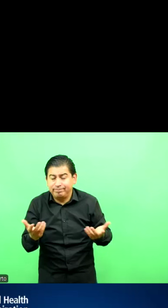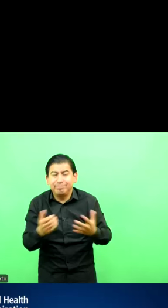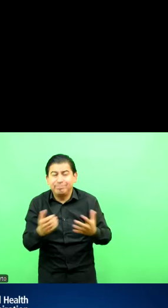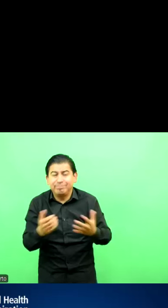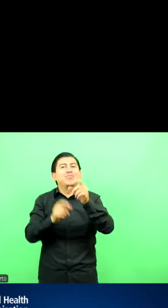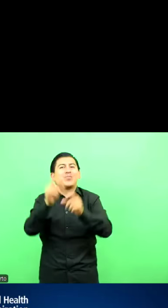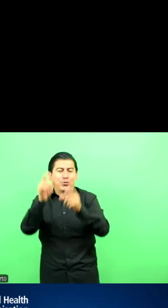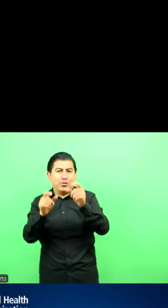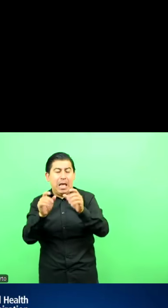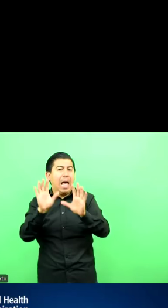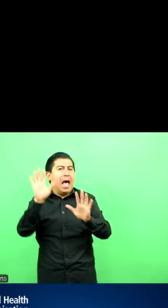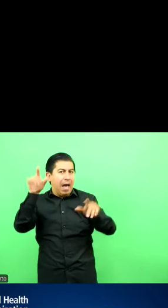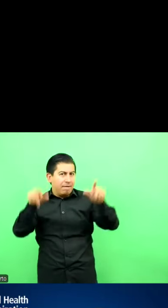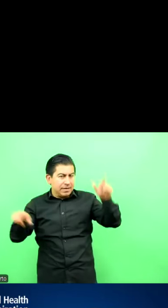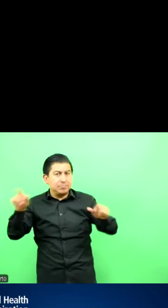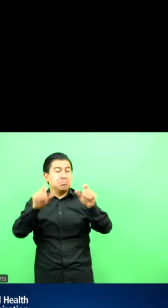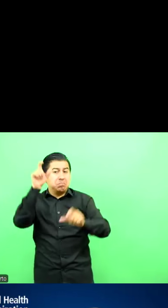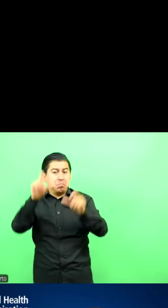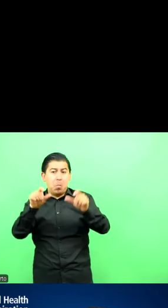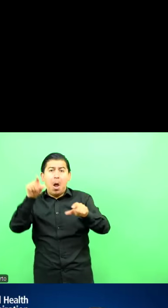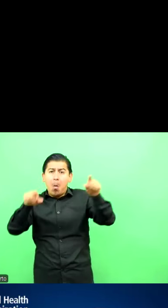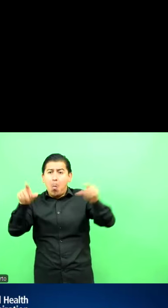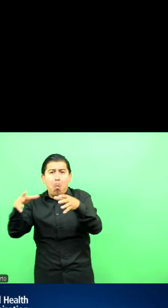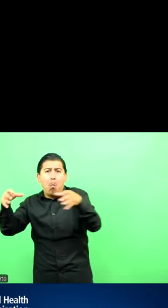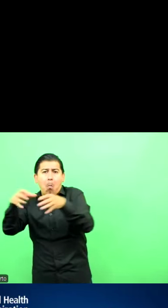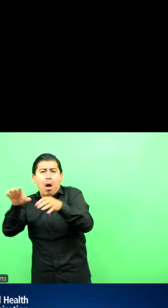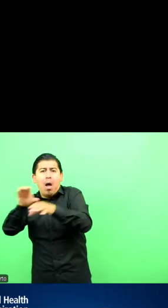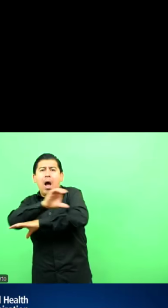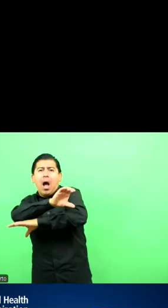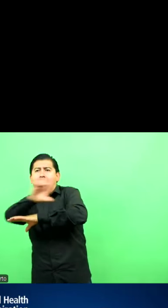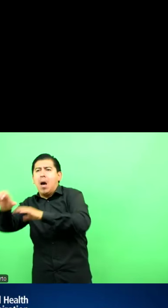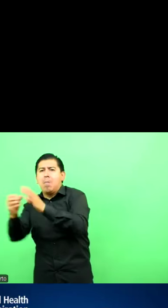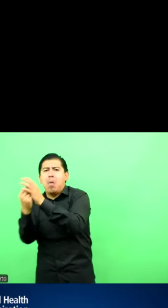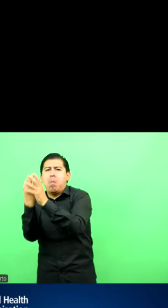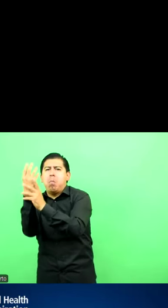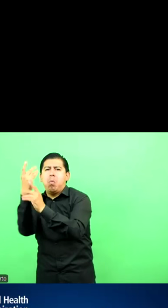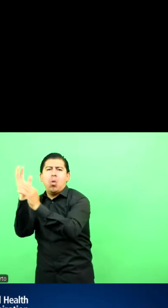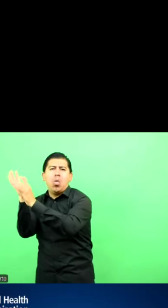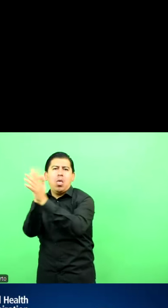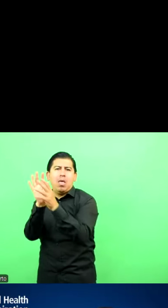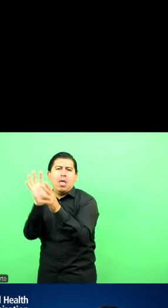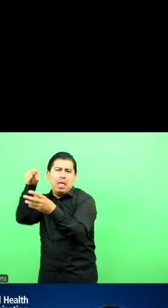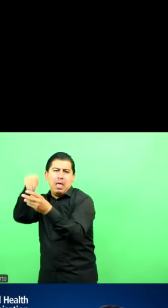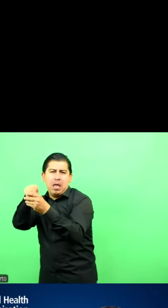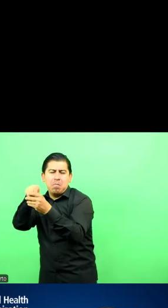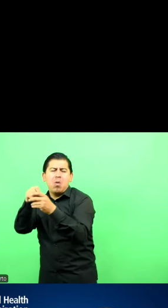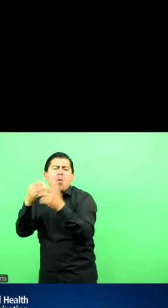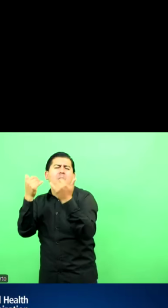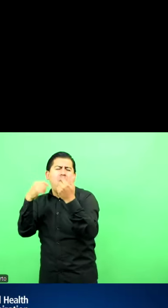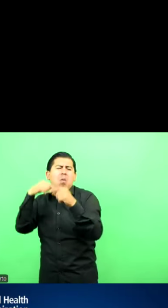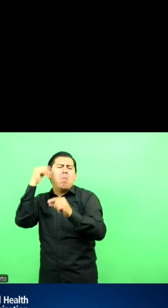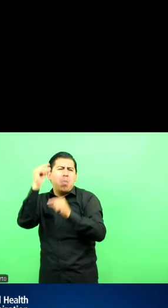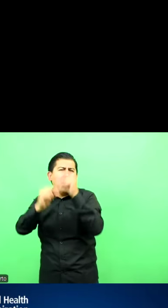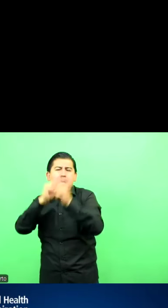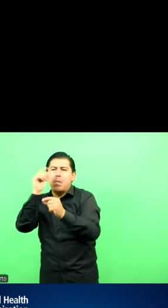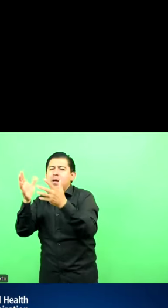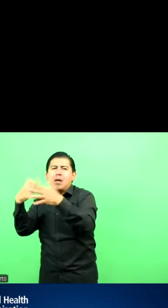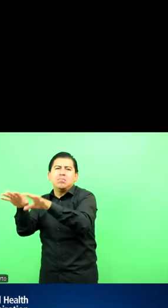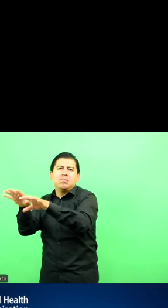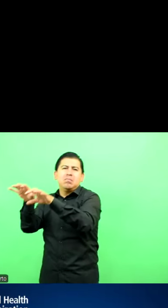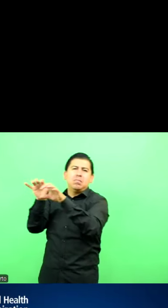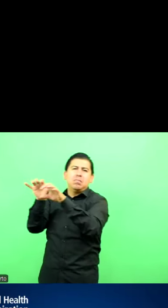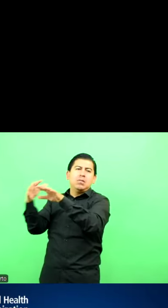like around millions, I would say that like around 70 million people are actually